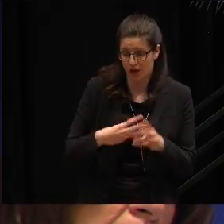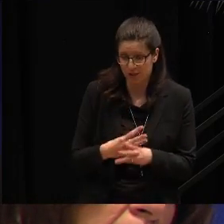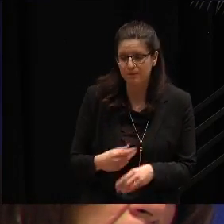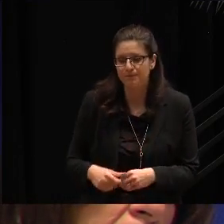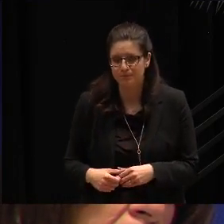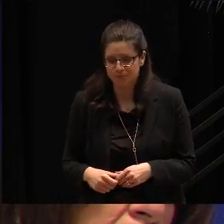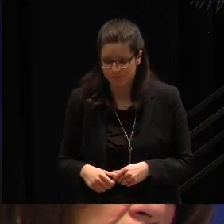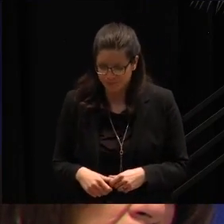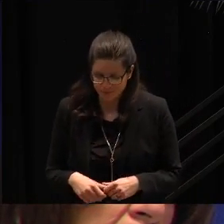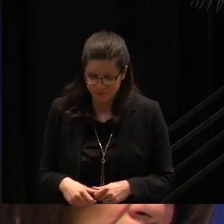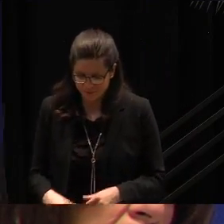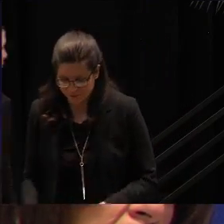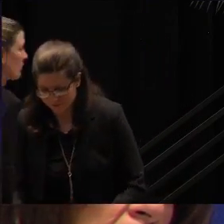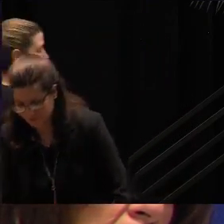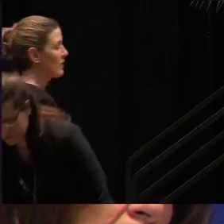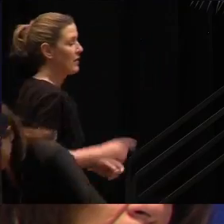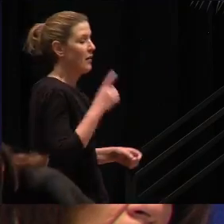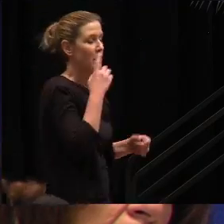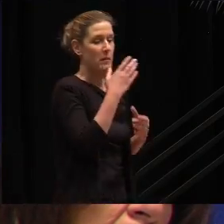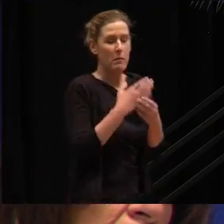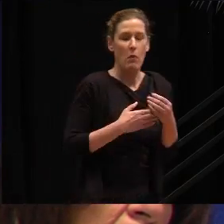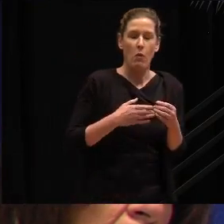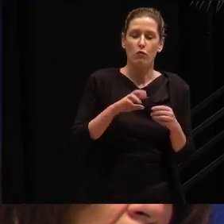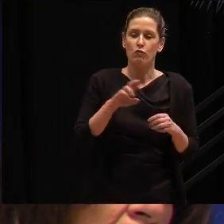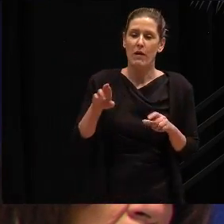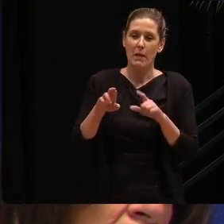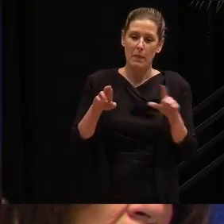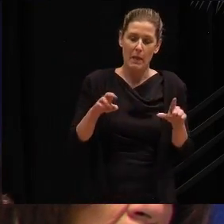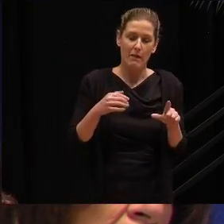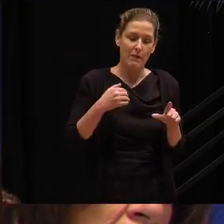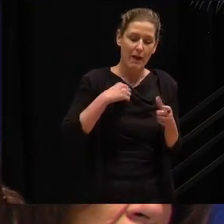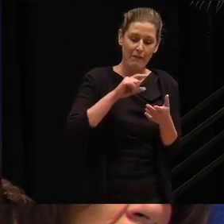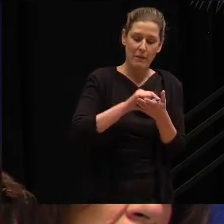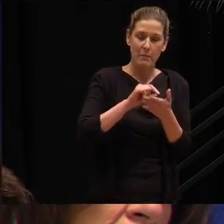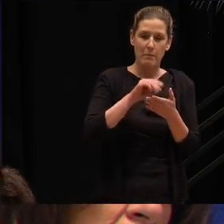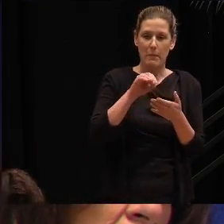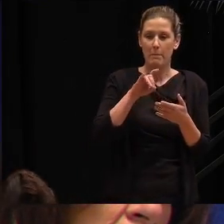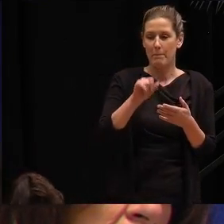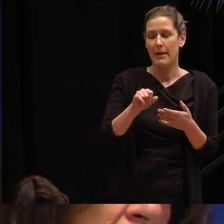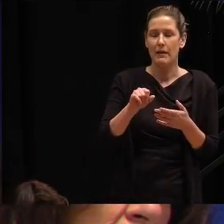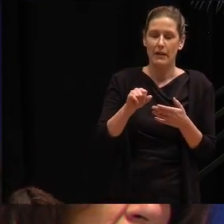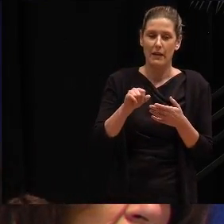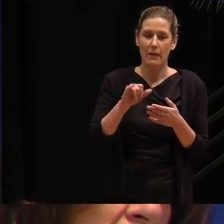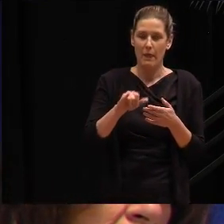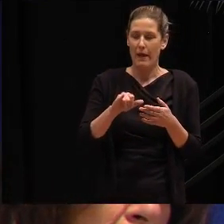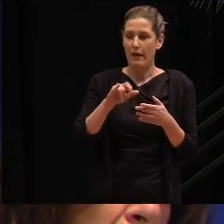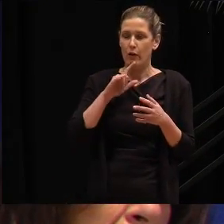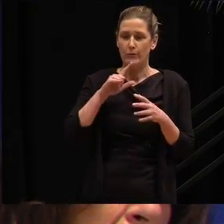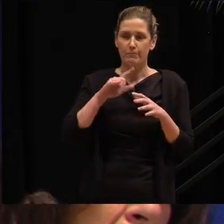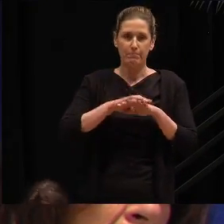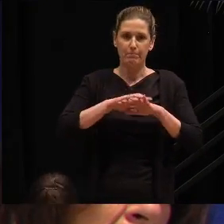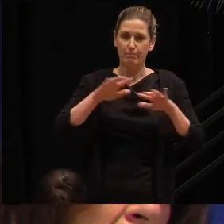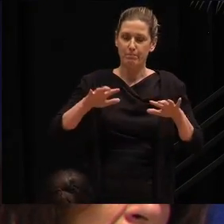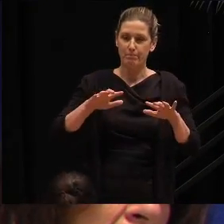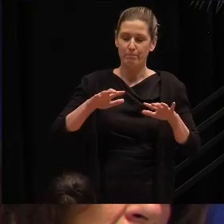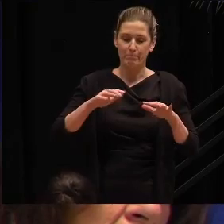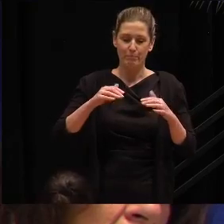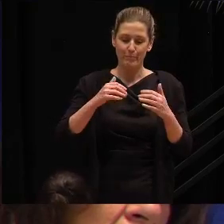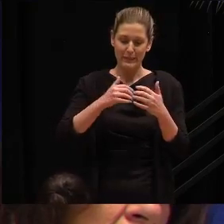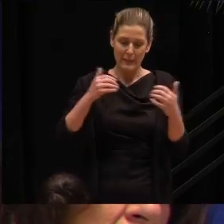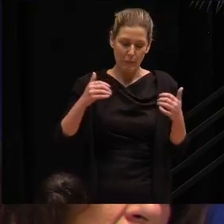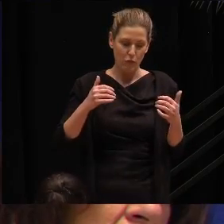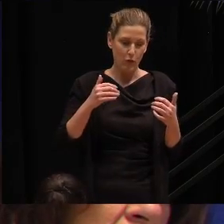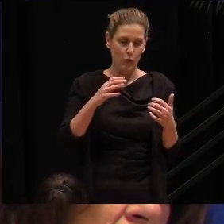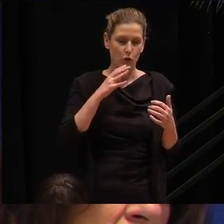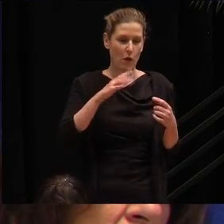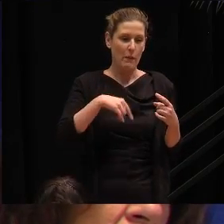sides, the right and the left, have media outlets that are disaggregated, and they have become, which we talk about now, these